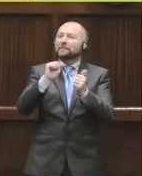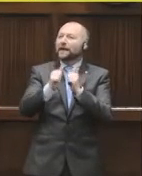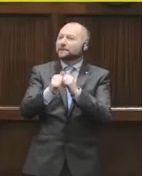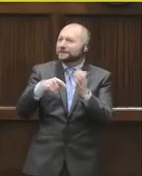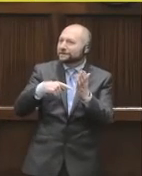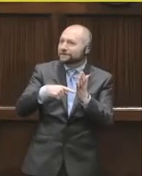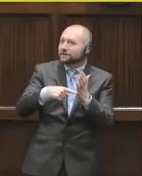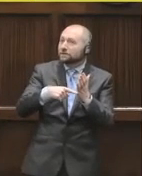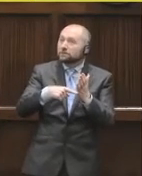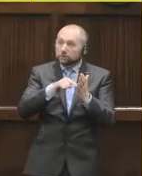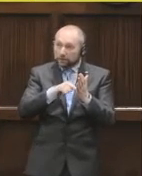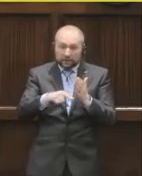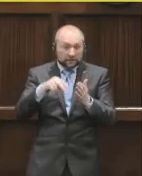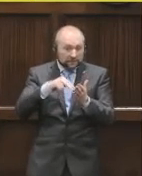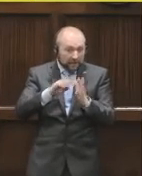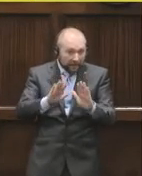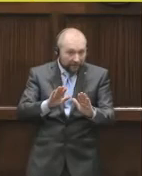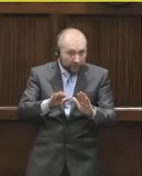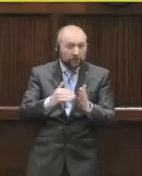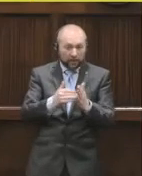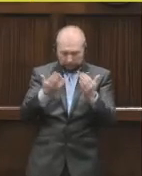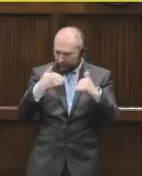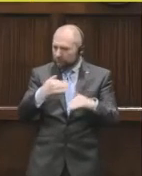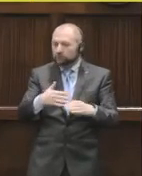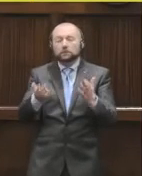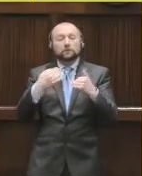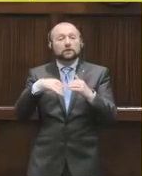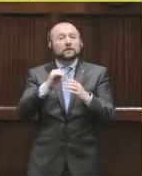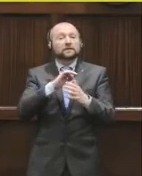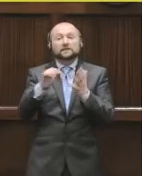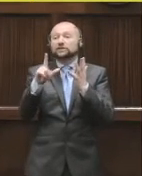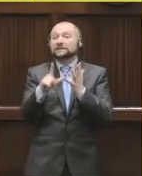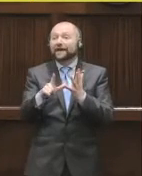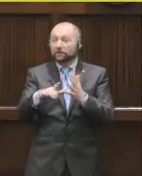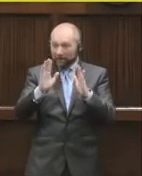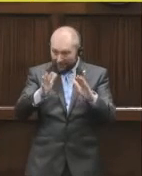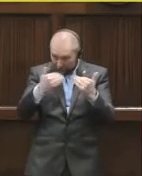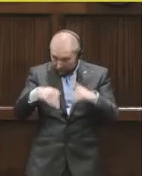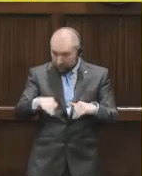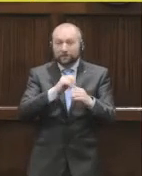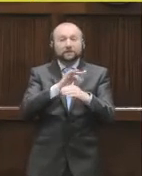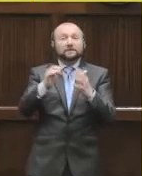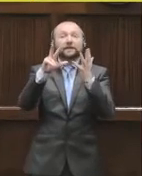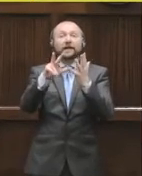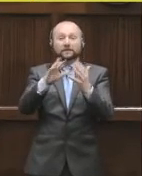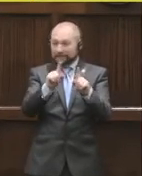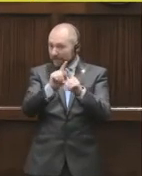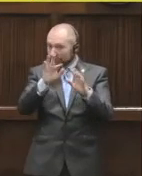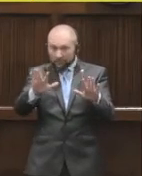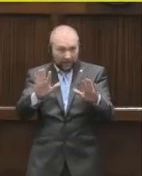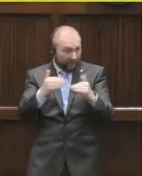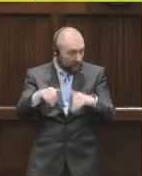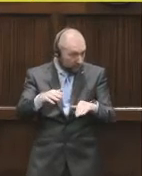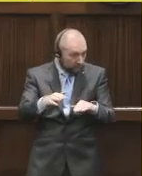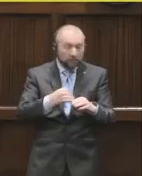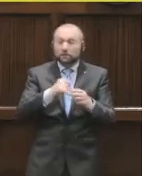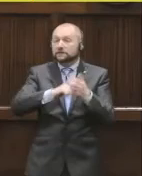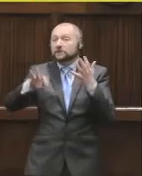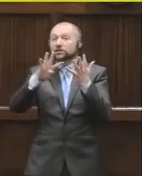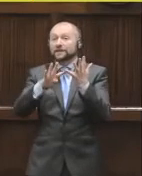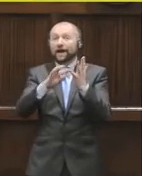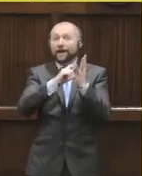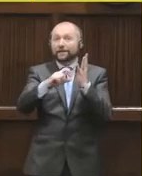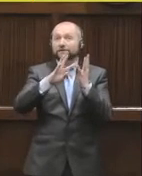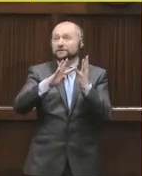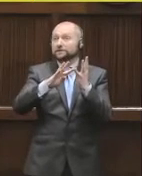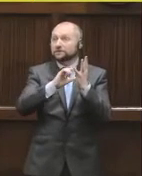part of the bill. Agreed. Section 7, stand part of the bill. Agreed. Section 8, stand part of the bill. Agreed. Section 9,